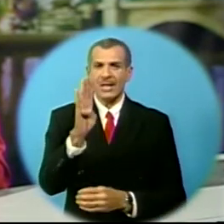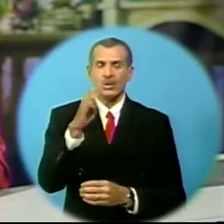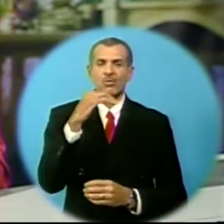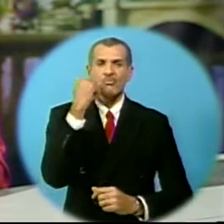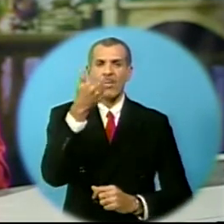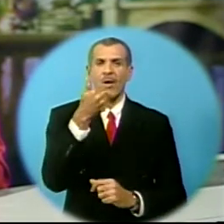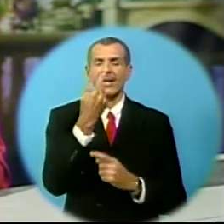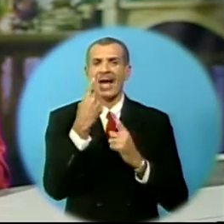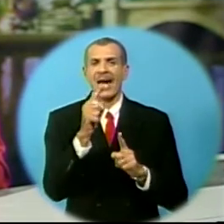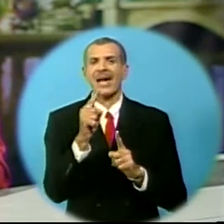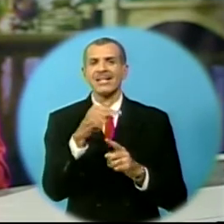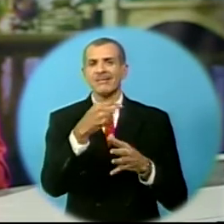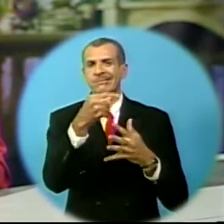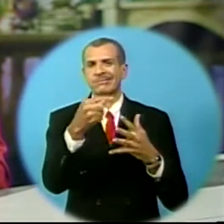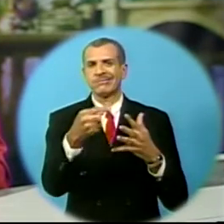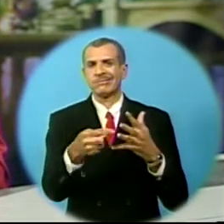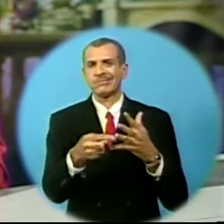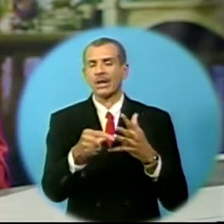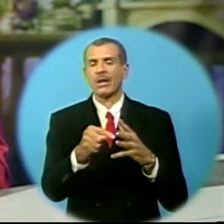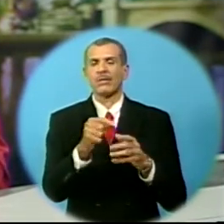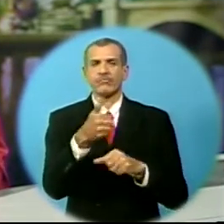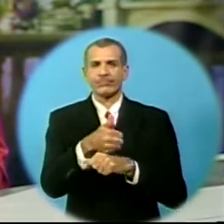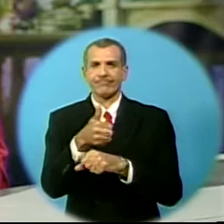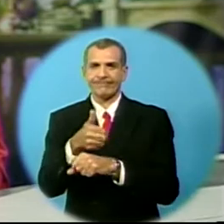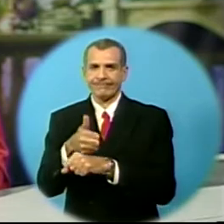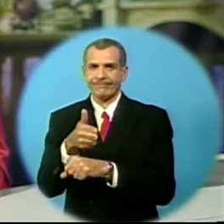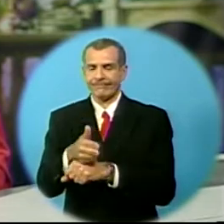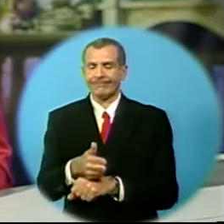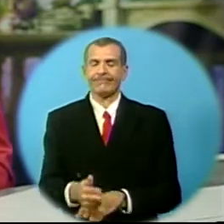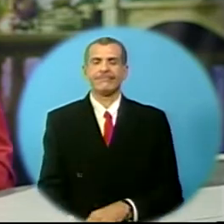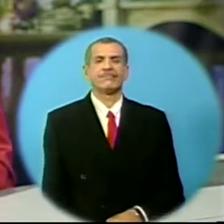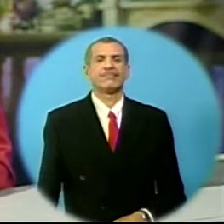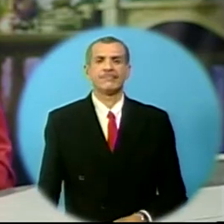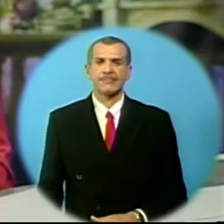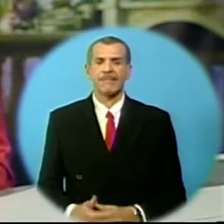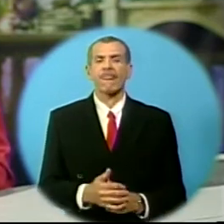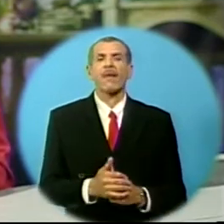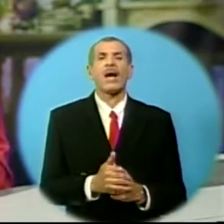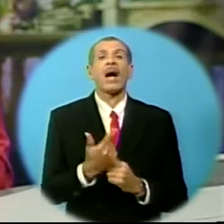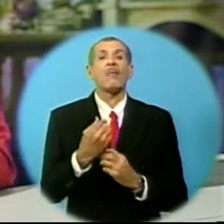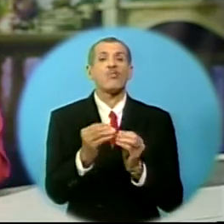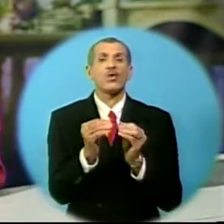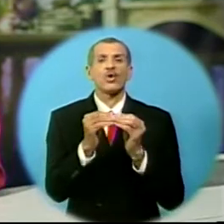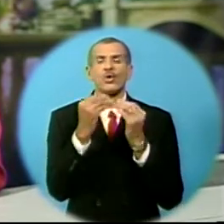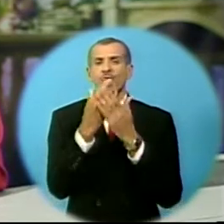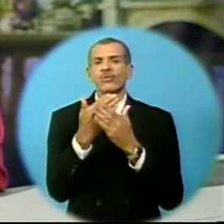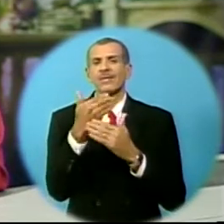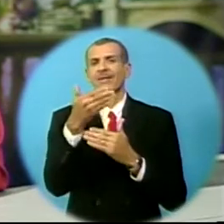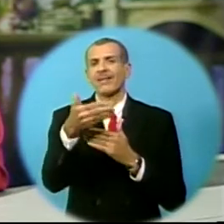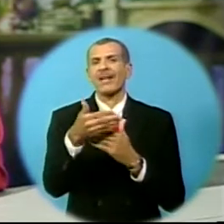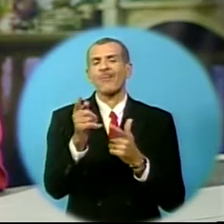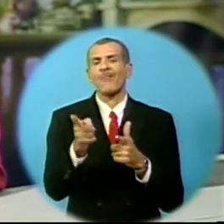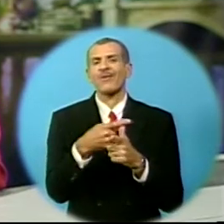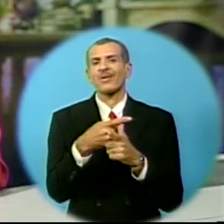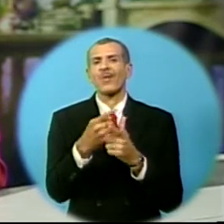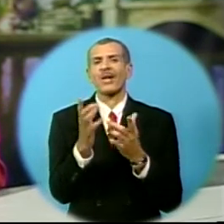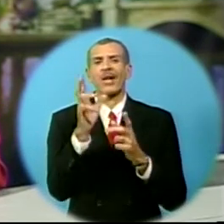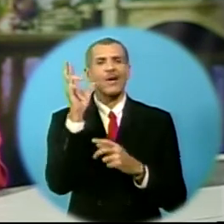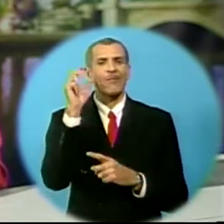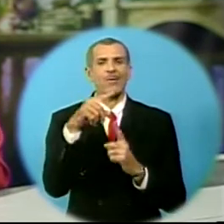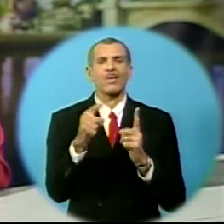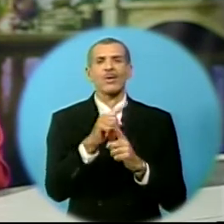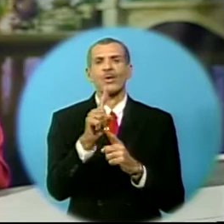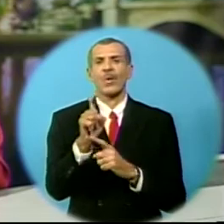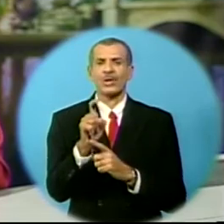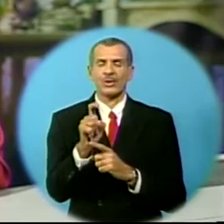tomorrow to answer a number of drugs charges. Well, we'll have more news ahead, but first we want to hear from you on the